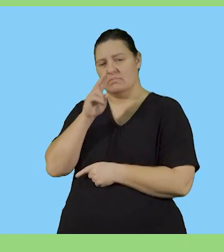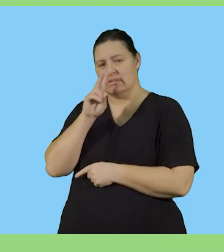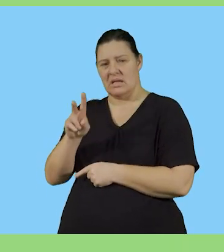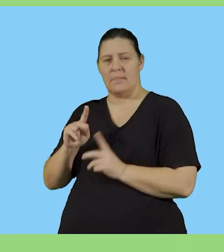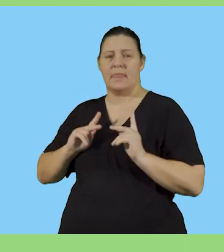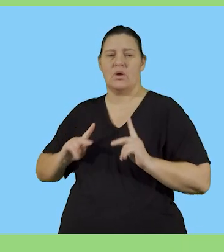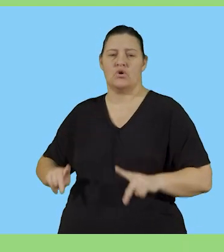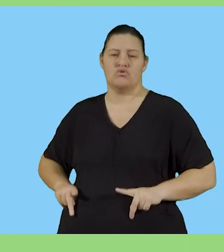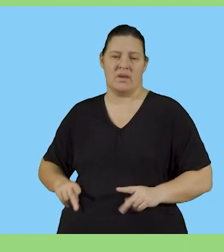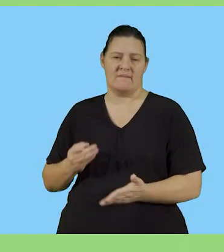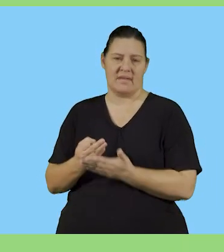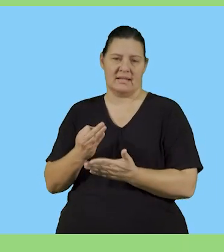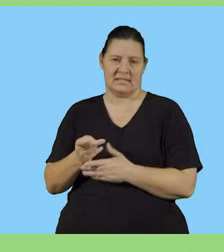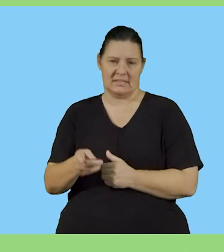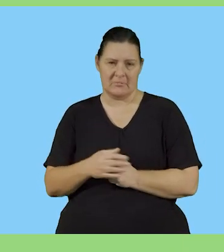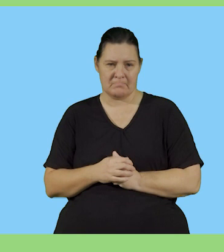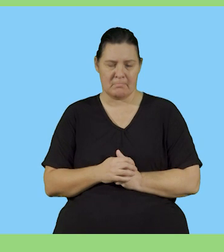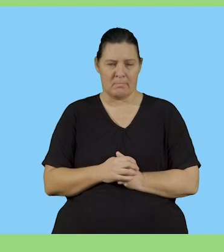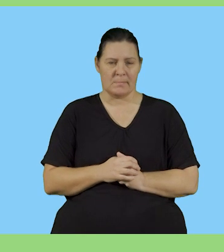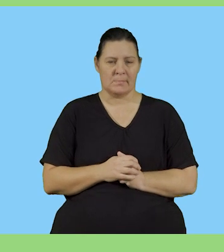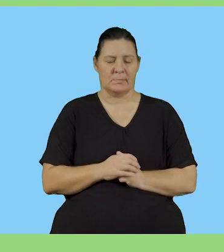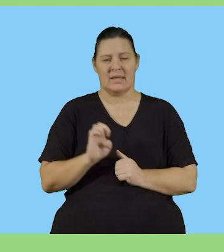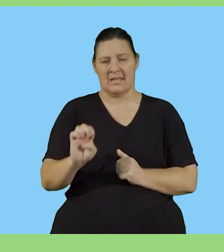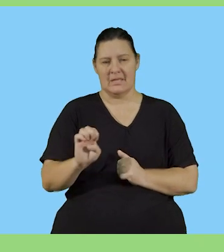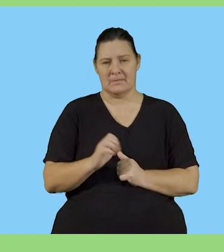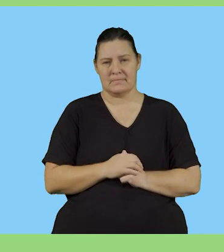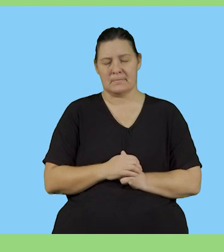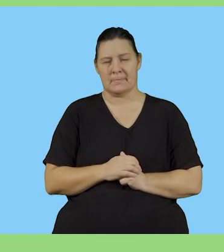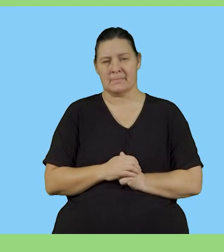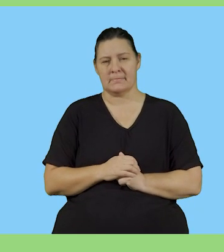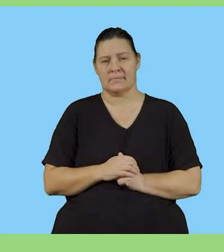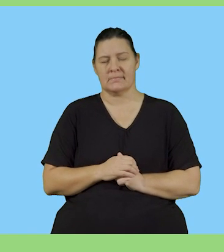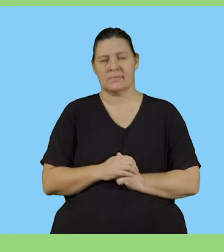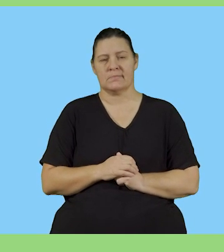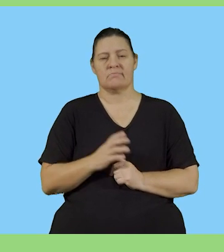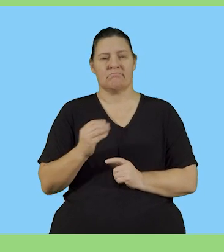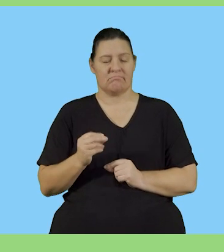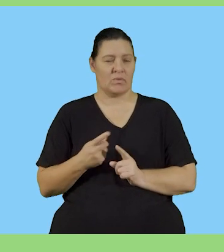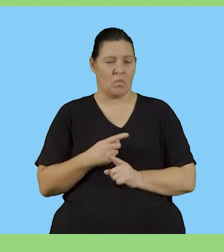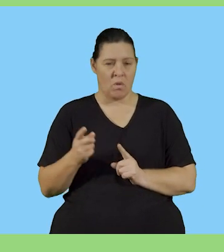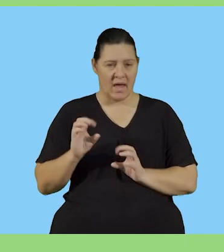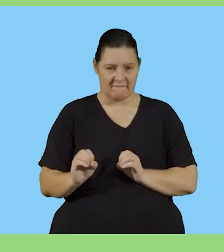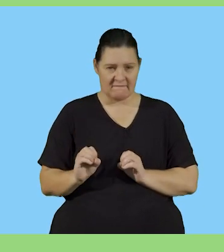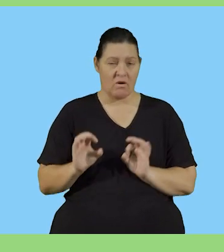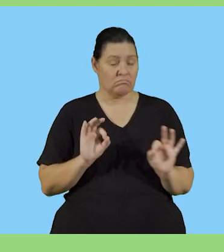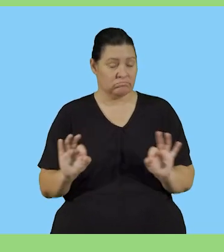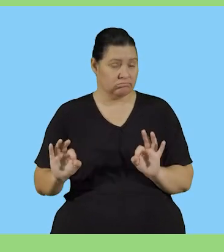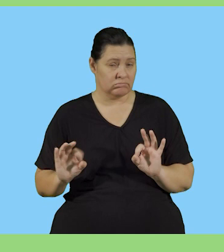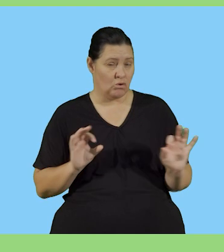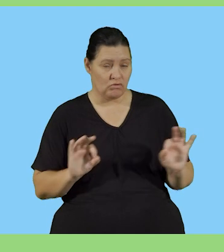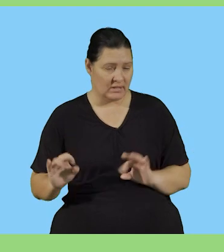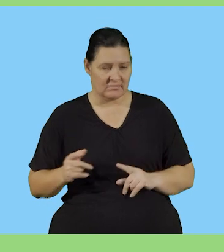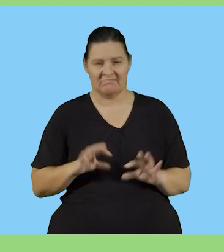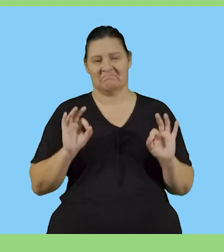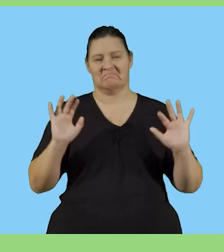would see that these are human factors, which is E. So if you got all of them or most of them correct,